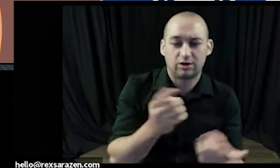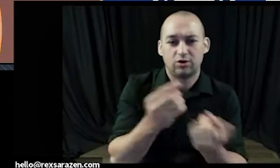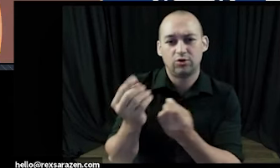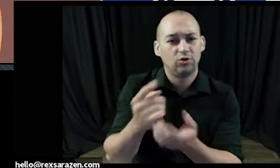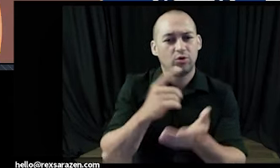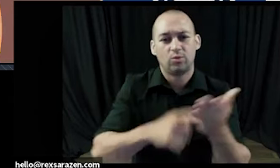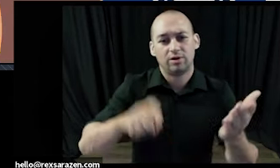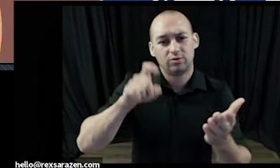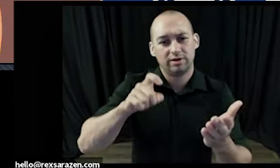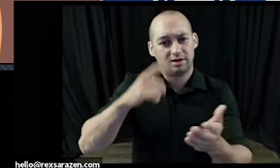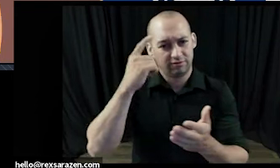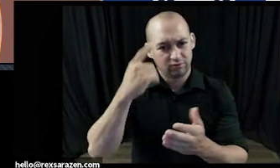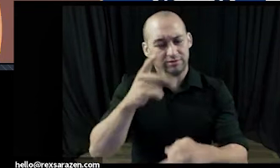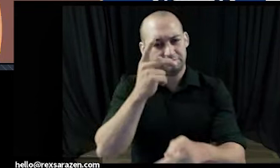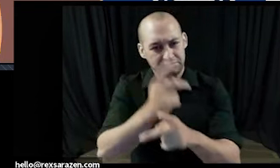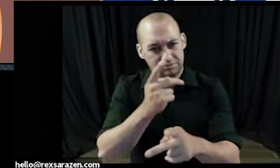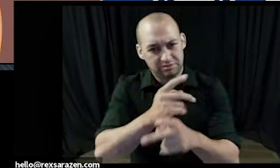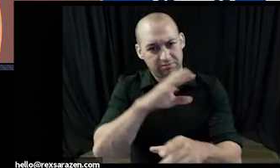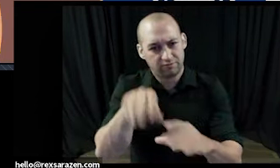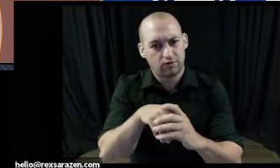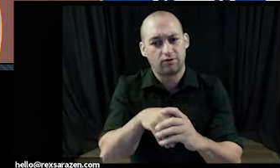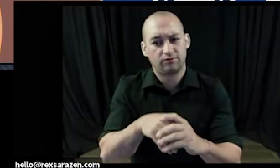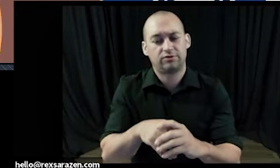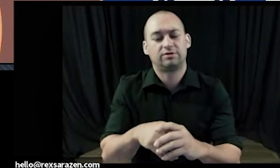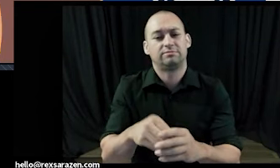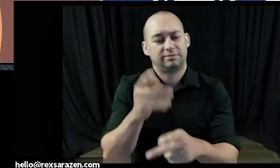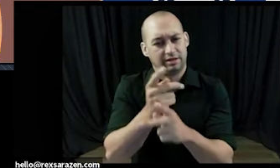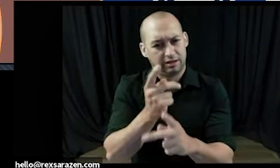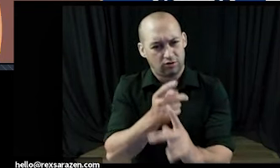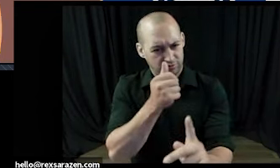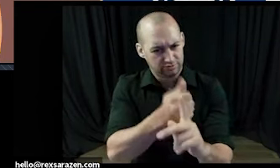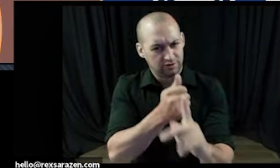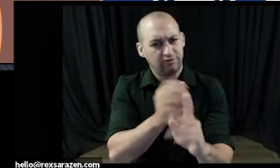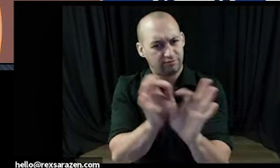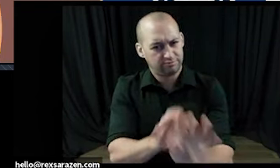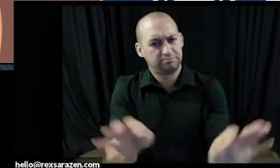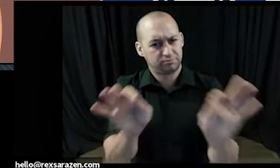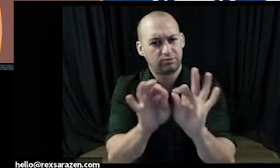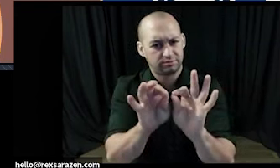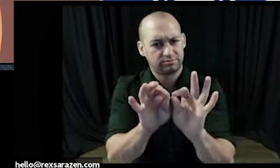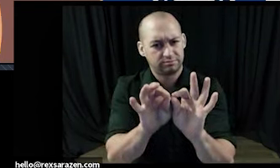engaged, present, and take care of your own personal well-being, because that is super important.